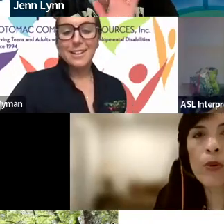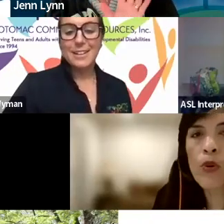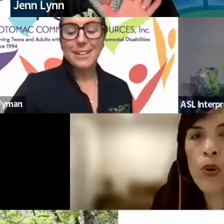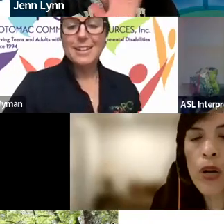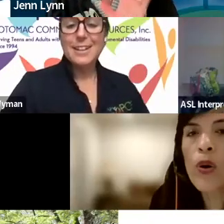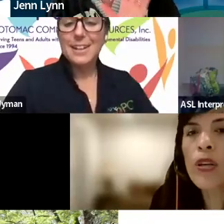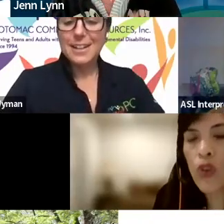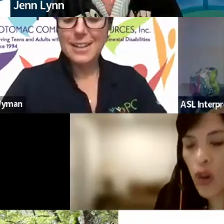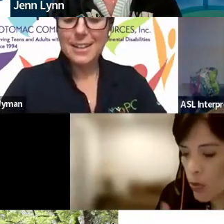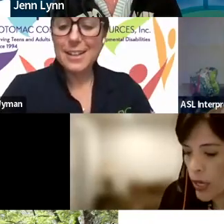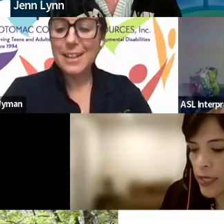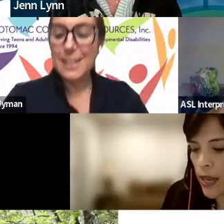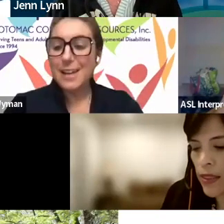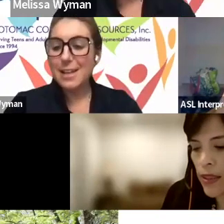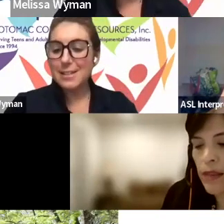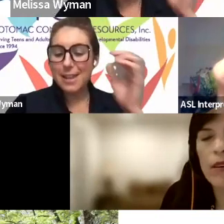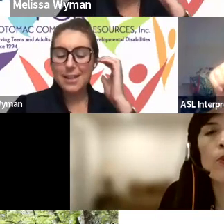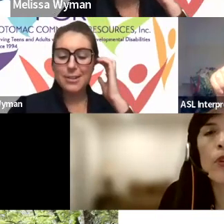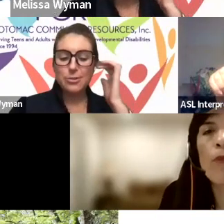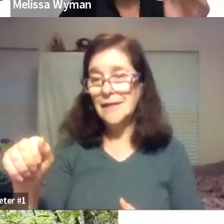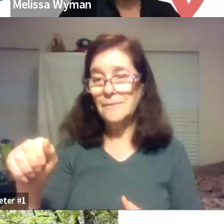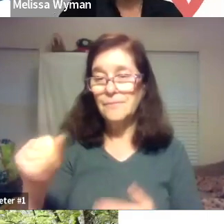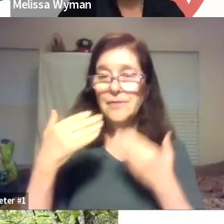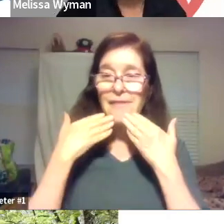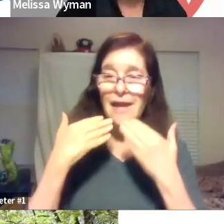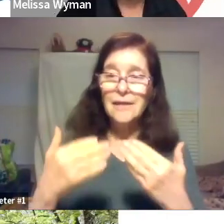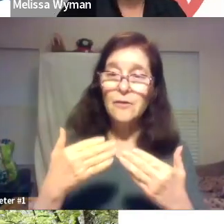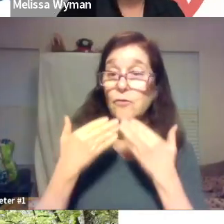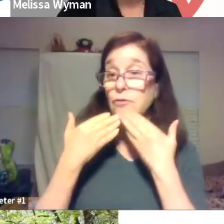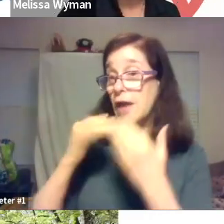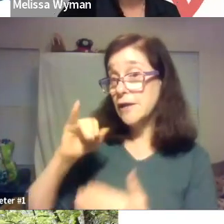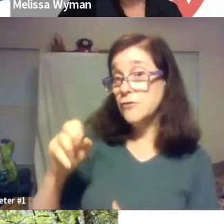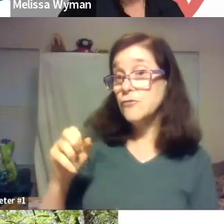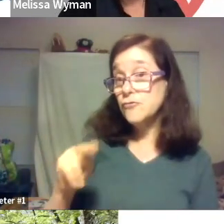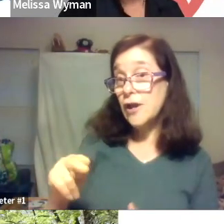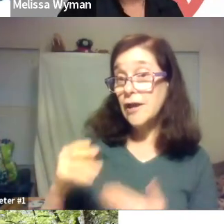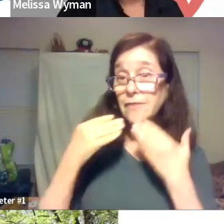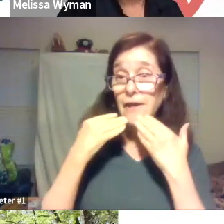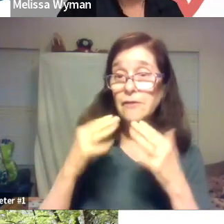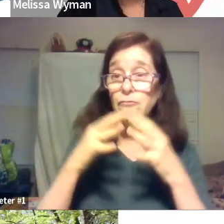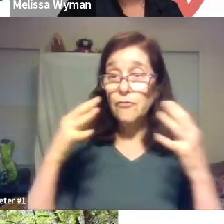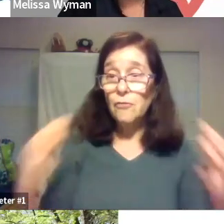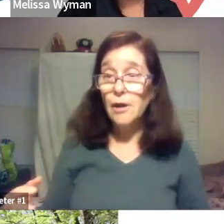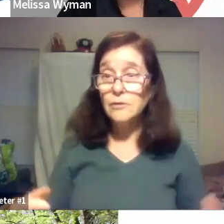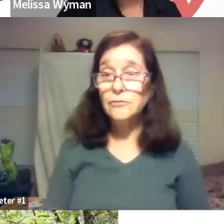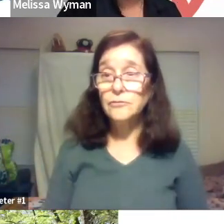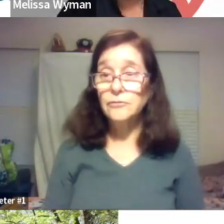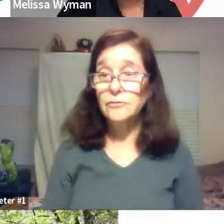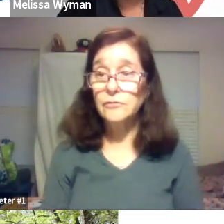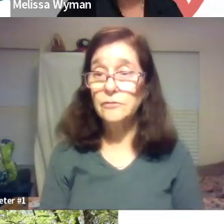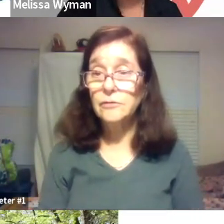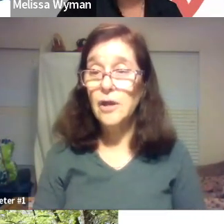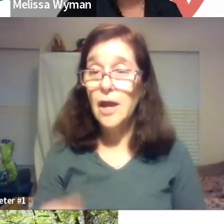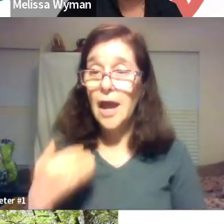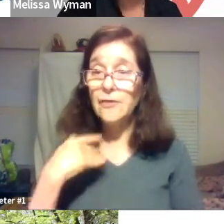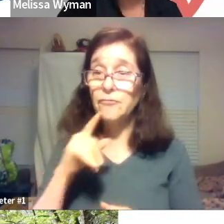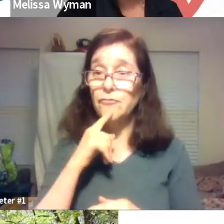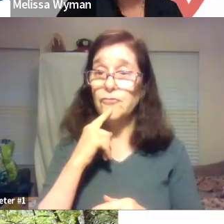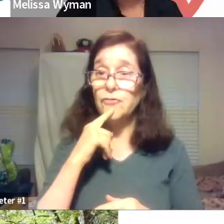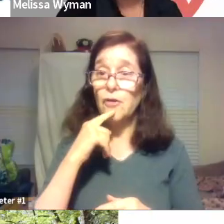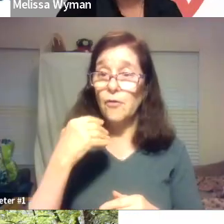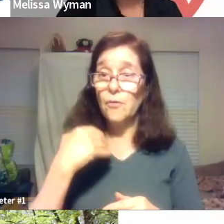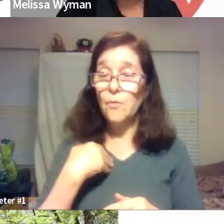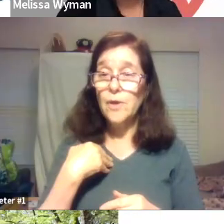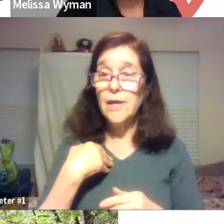and everyone for the opportunity. Yes, thank you, Jen. Thank you so much. So as you saw, we did have Sharon from